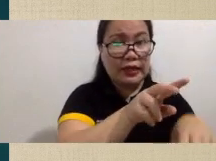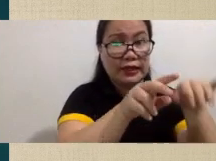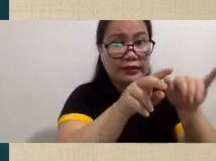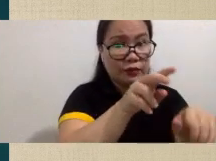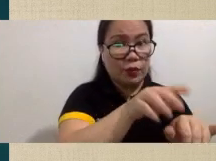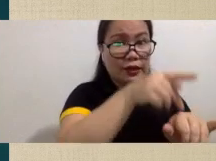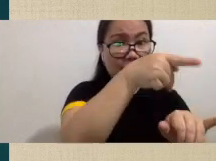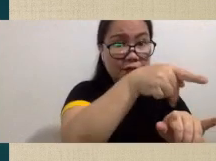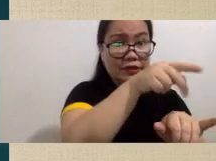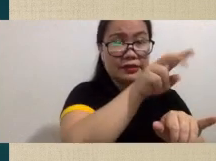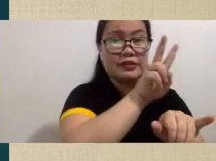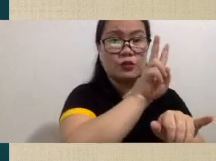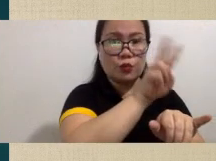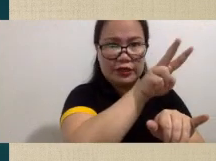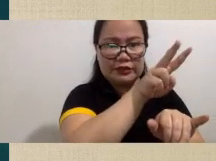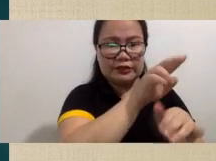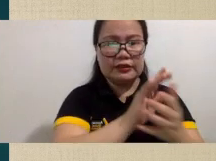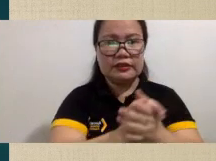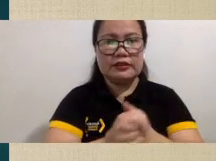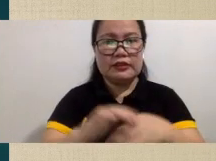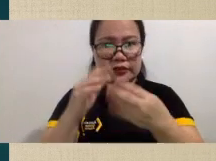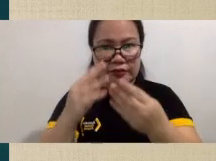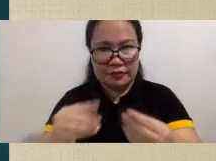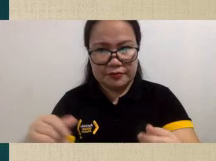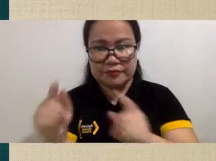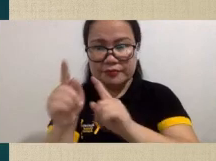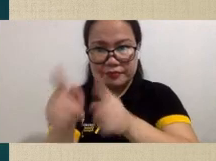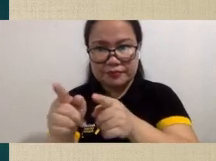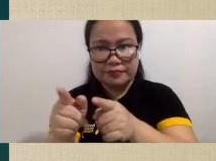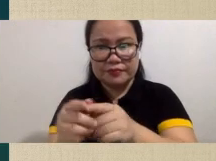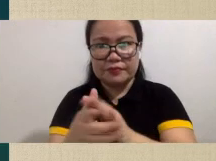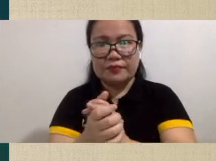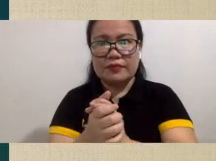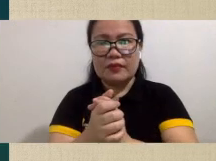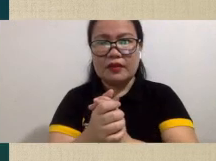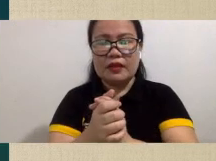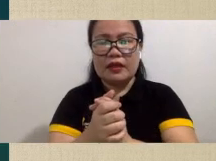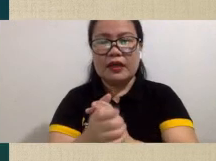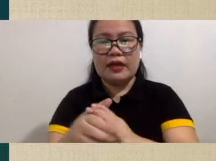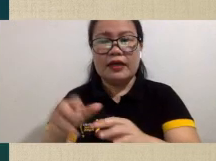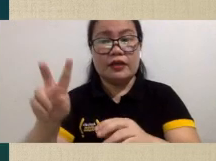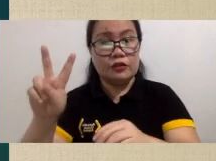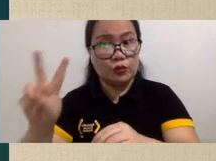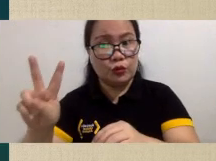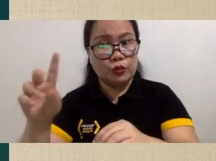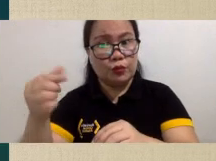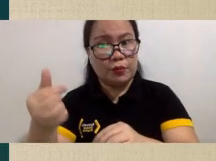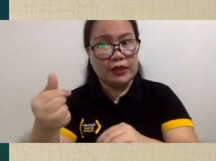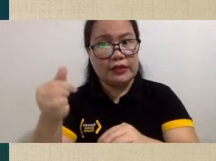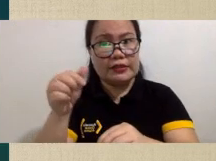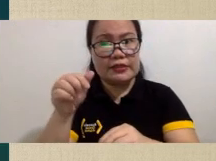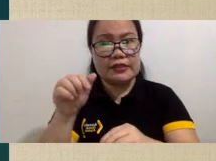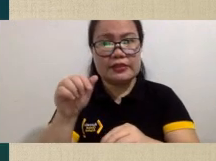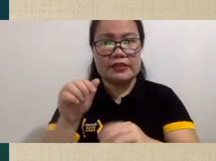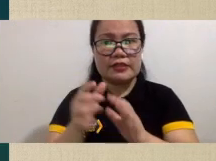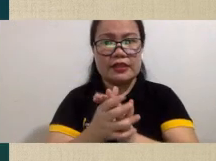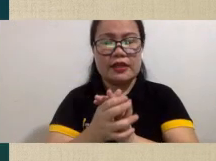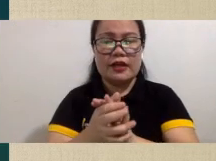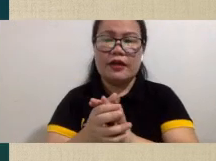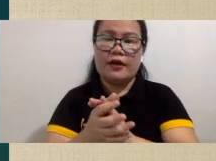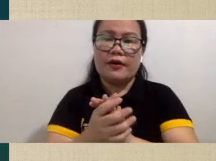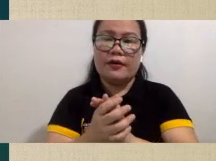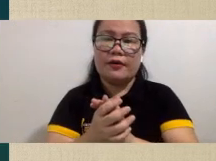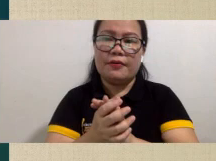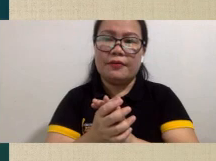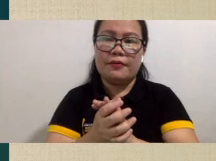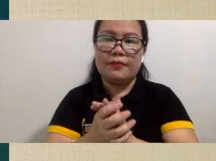y is p squared. So we now have the factored form. 2 plus p times 2 minus